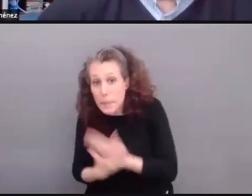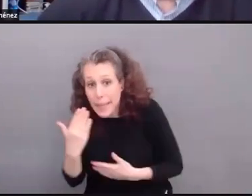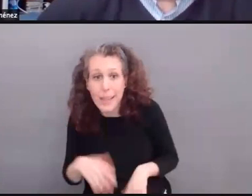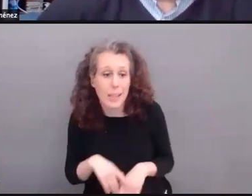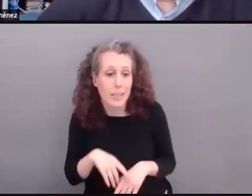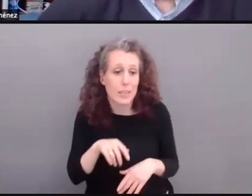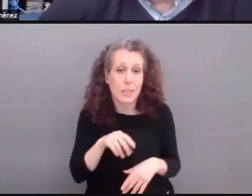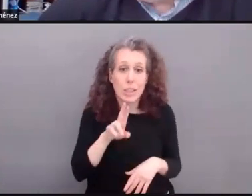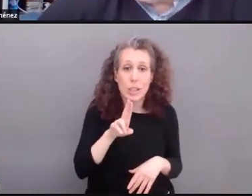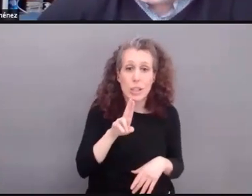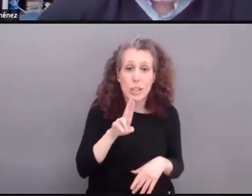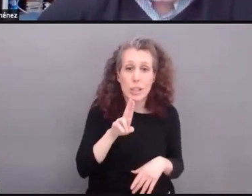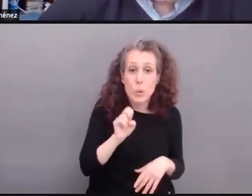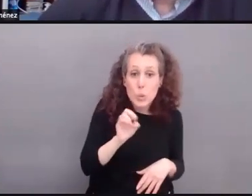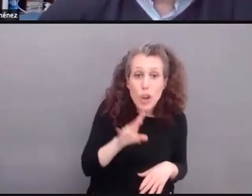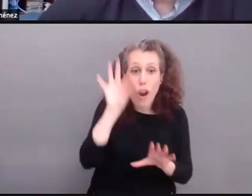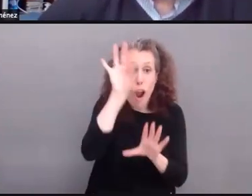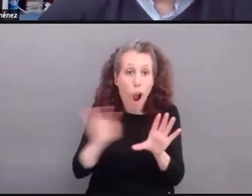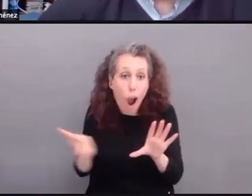consumers, and architects.